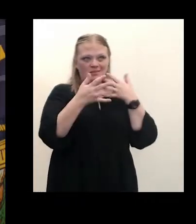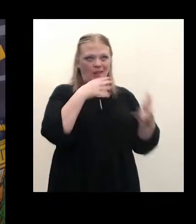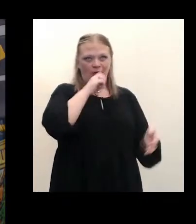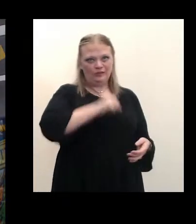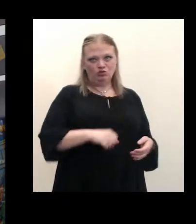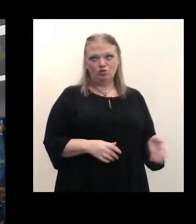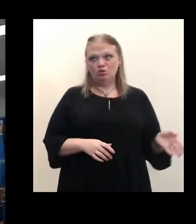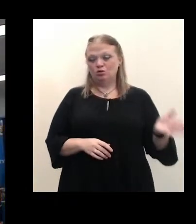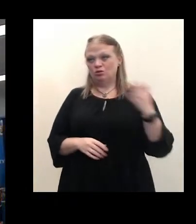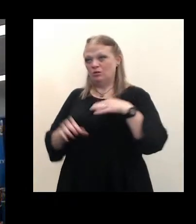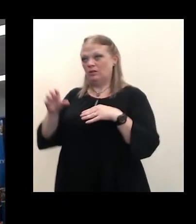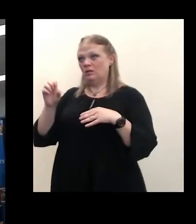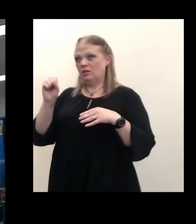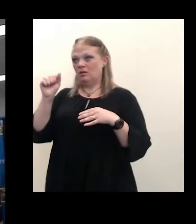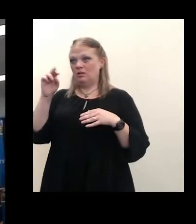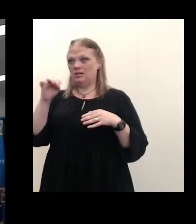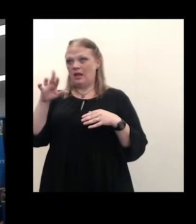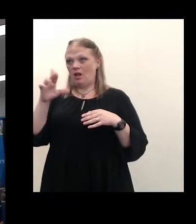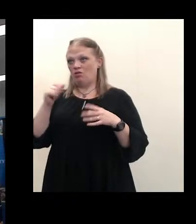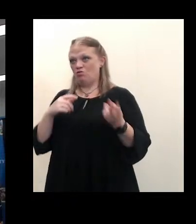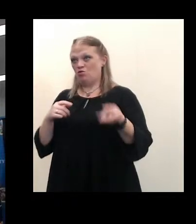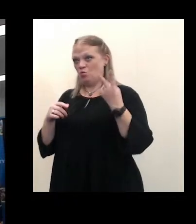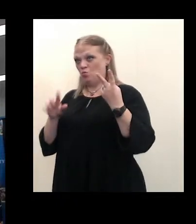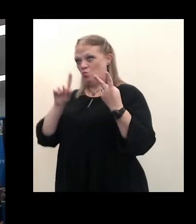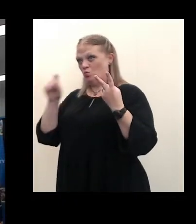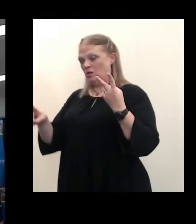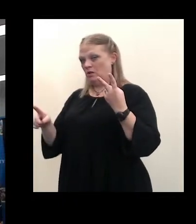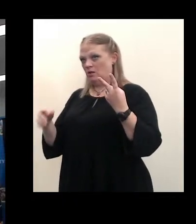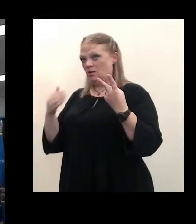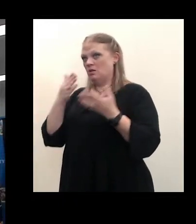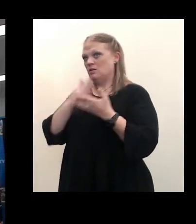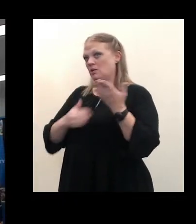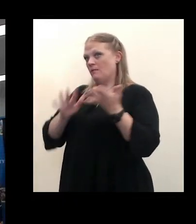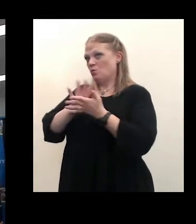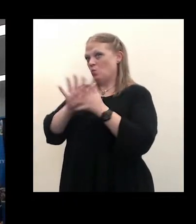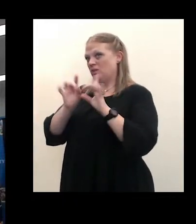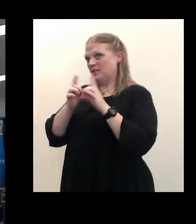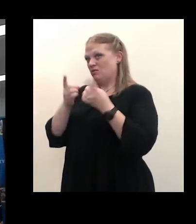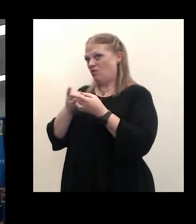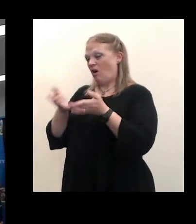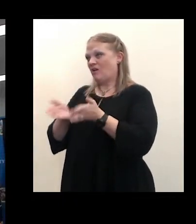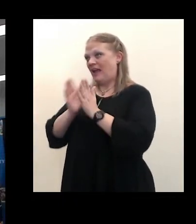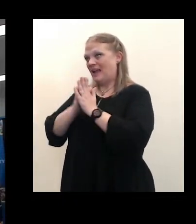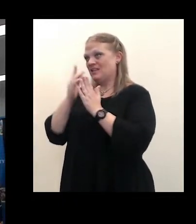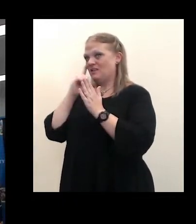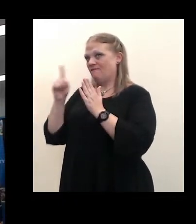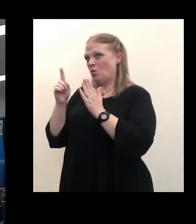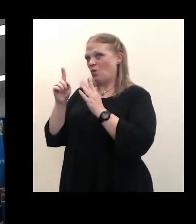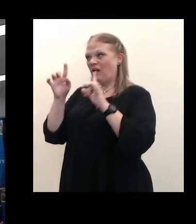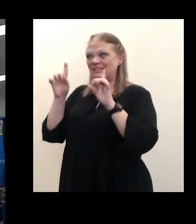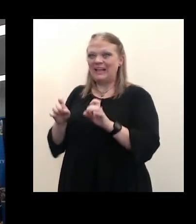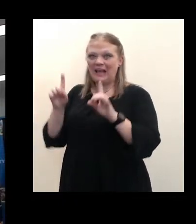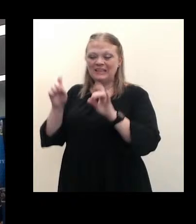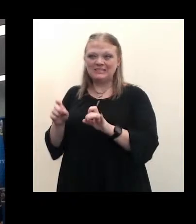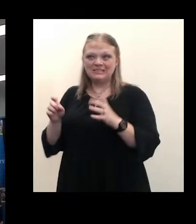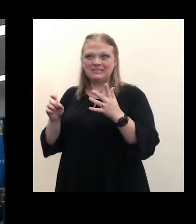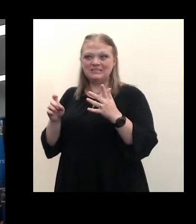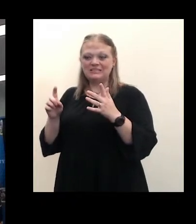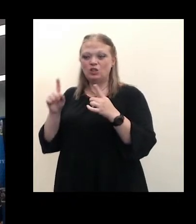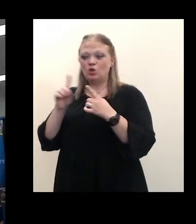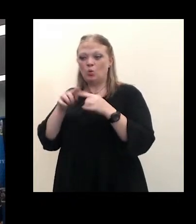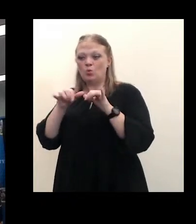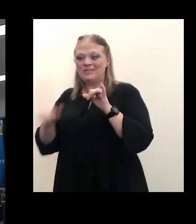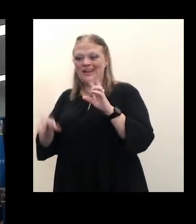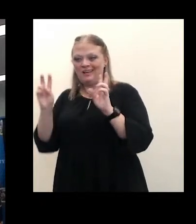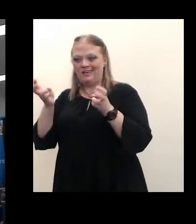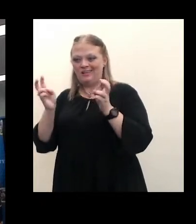Sandra? Yeah, I have two questions. One is, there are some school districts that are asking for some sort of test to stay option, where instead of sending